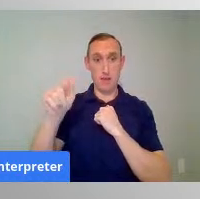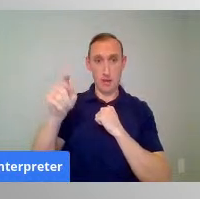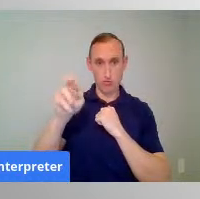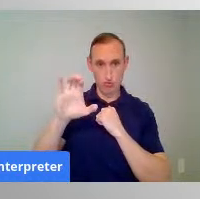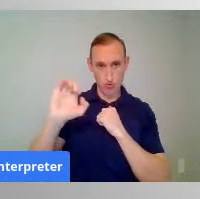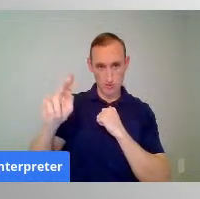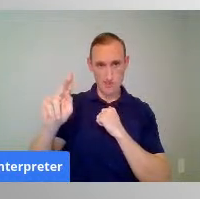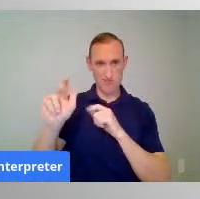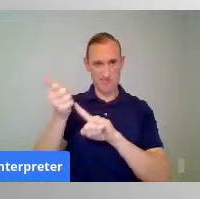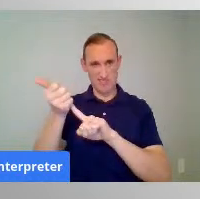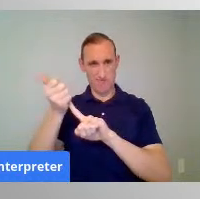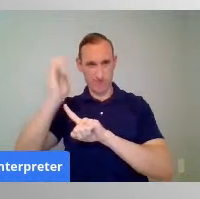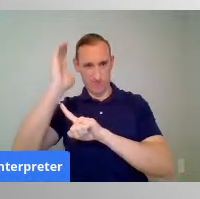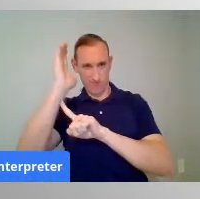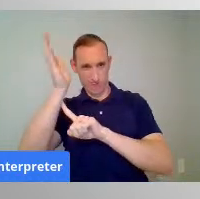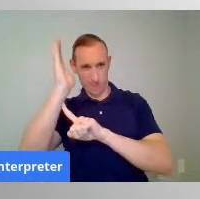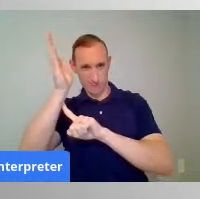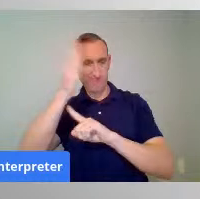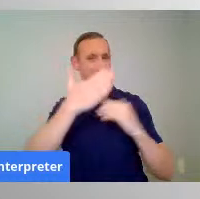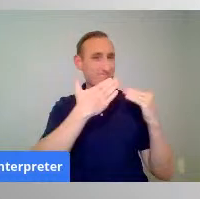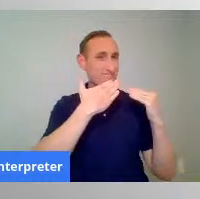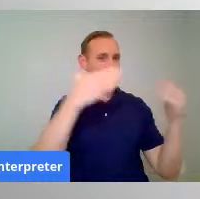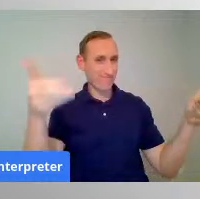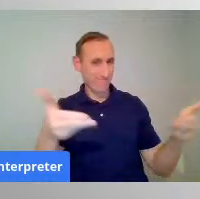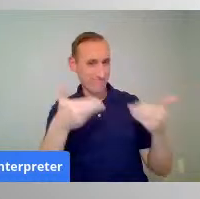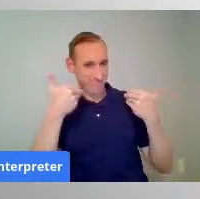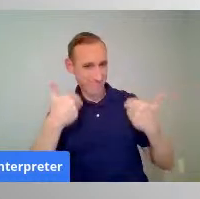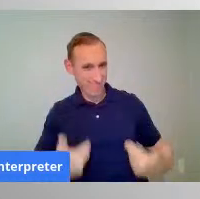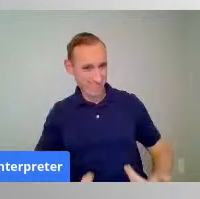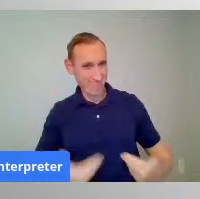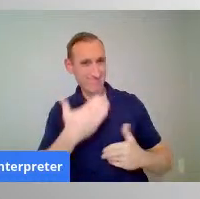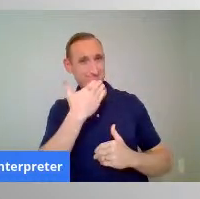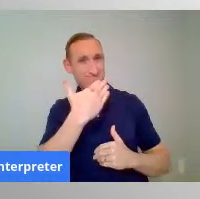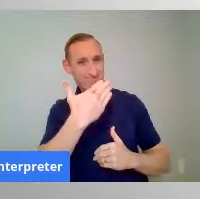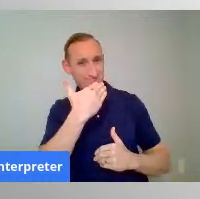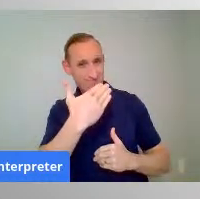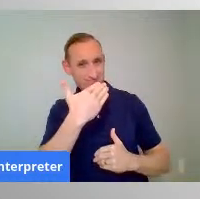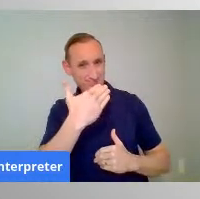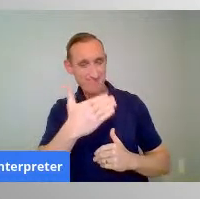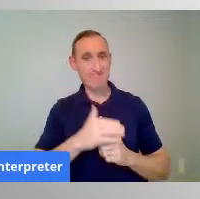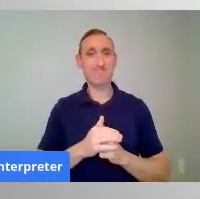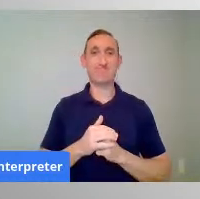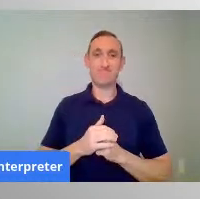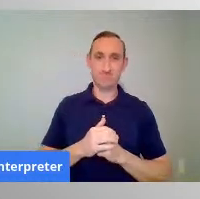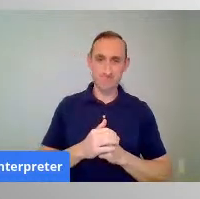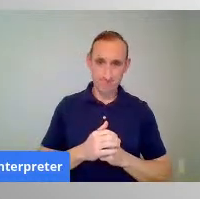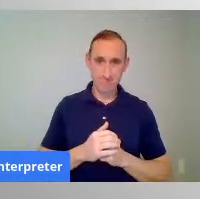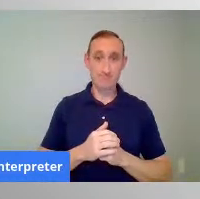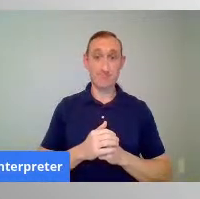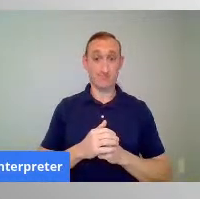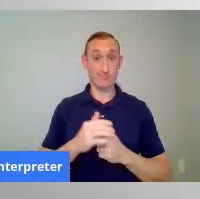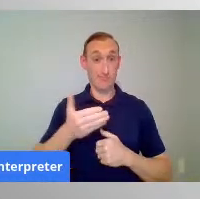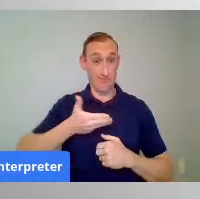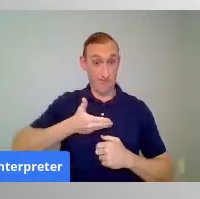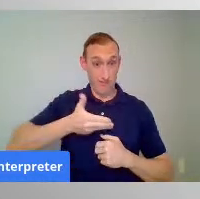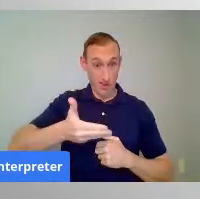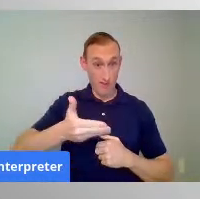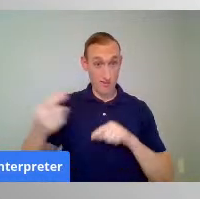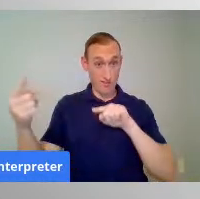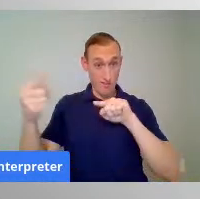All right, Lawrence, thank you very much for the introduction, and thank you all for the opportunity to be here this evening.